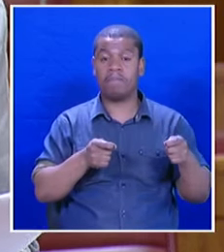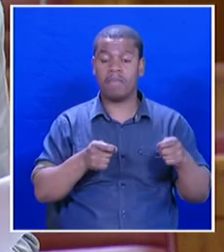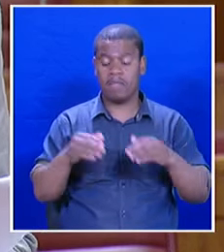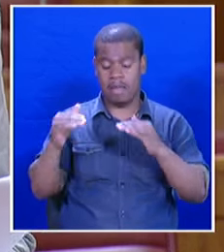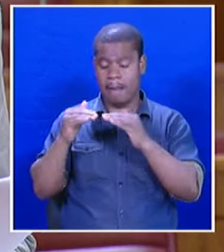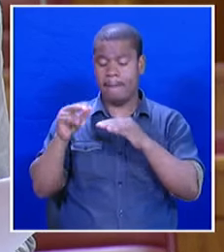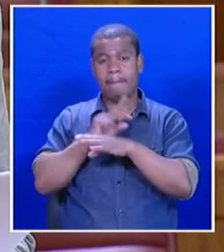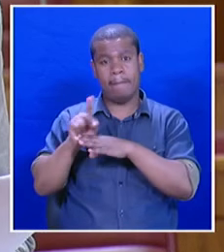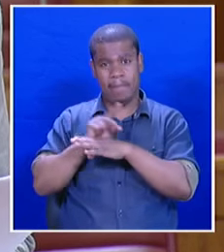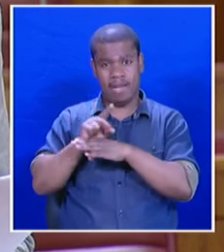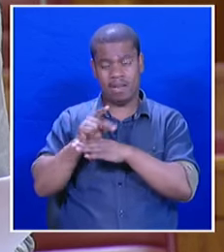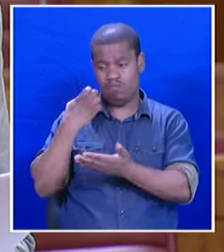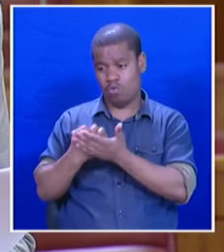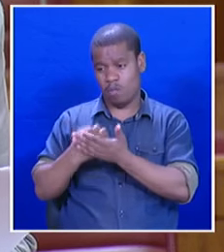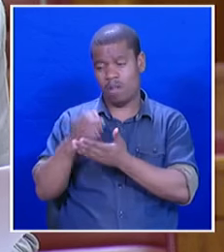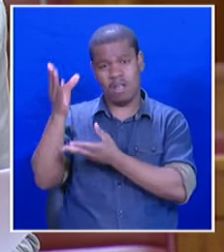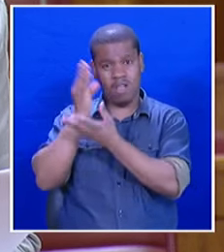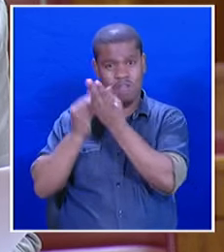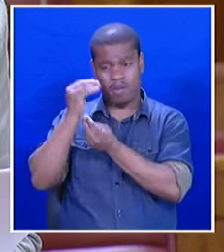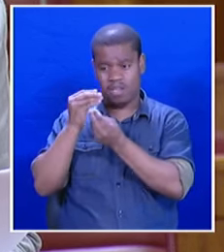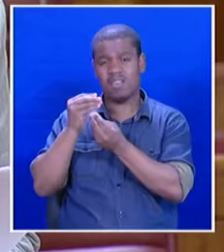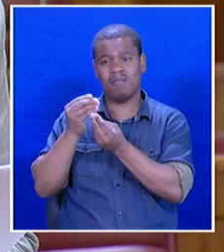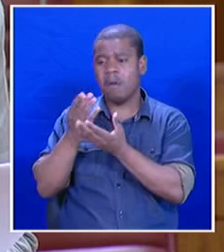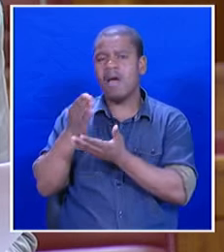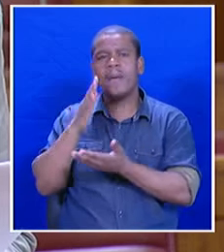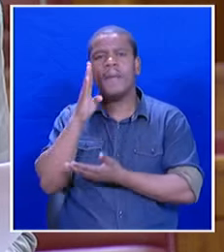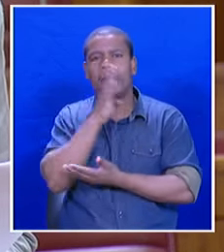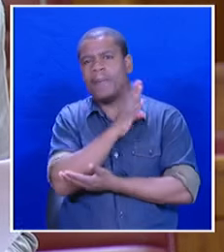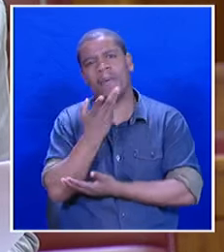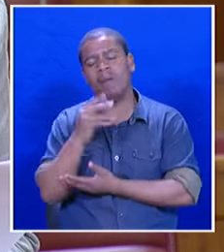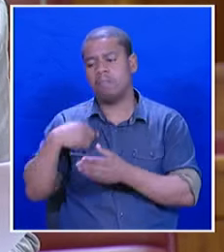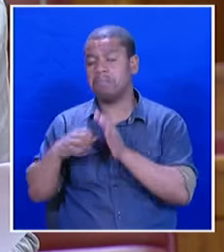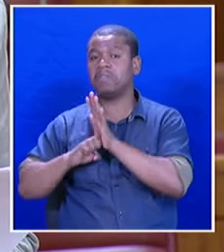devoid of actual economic data. And for example,